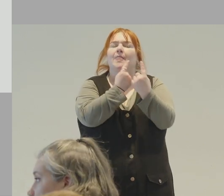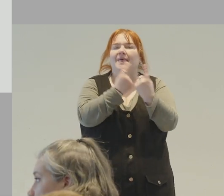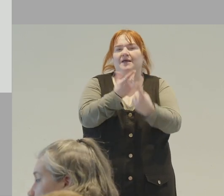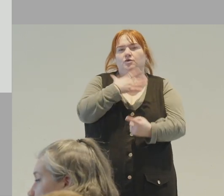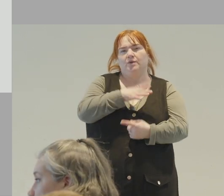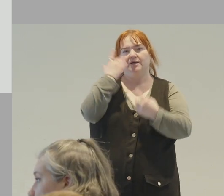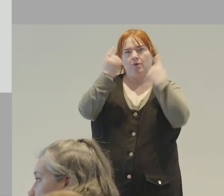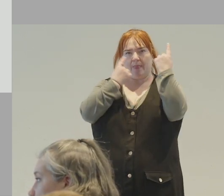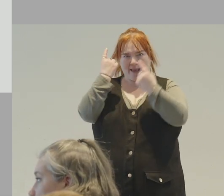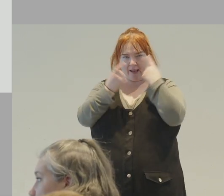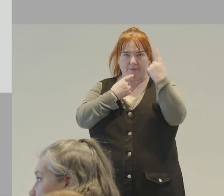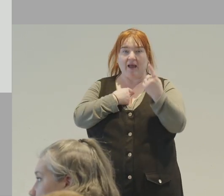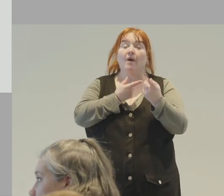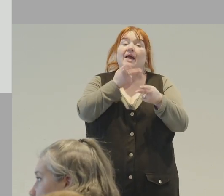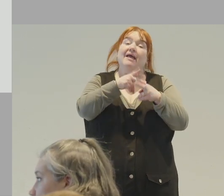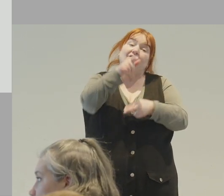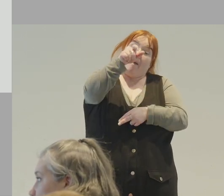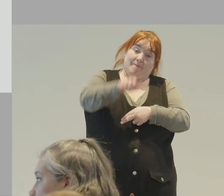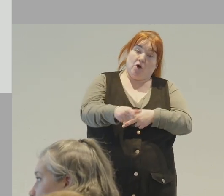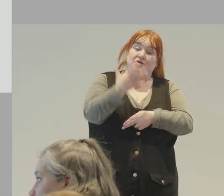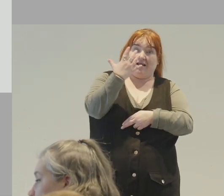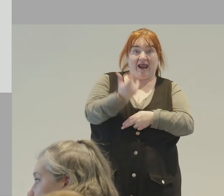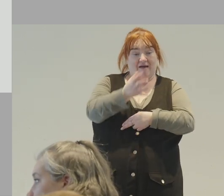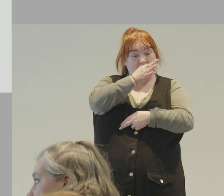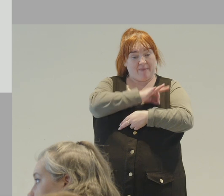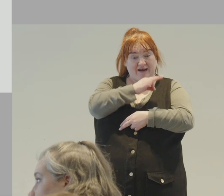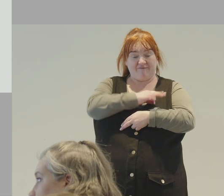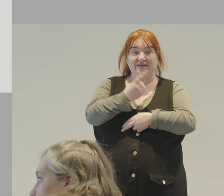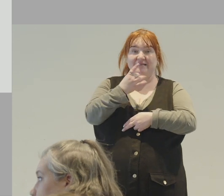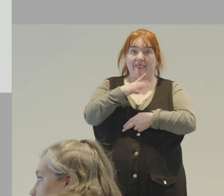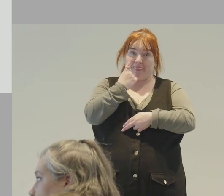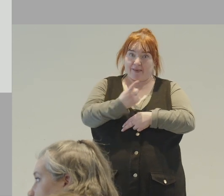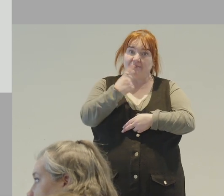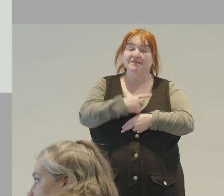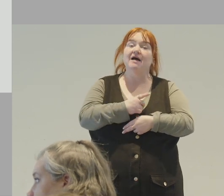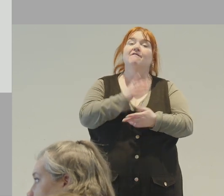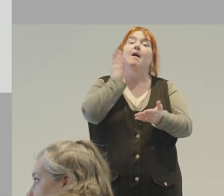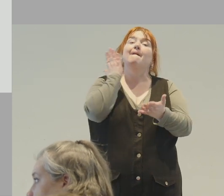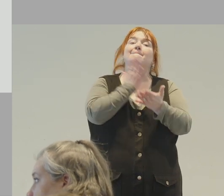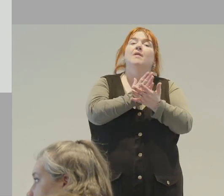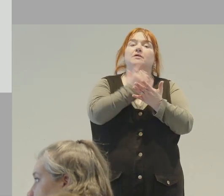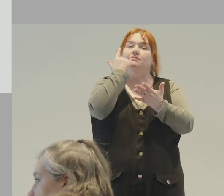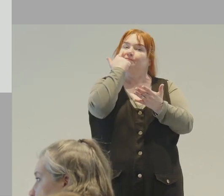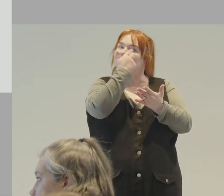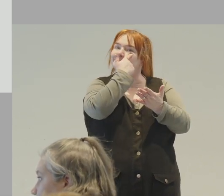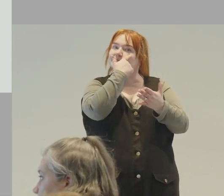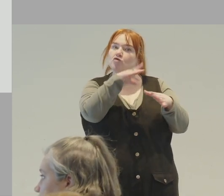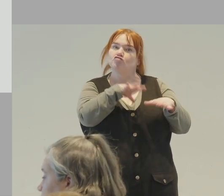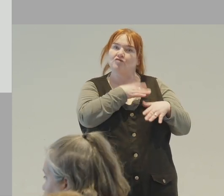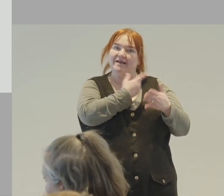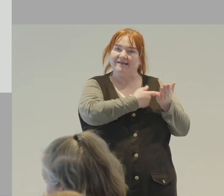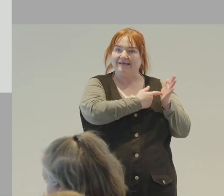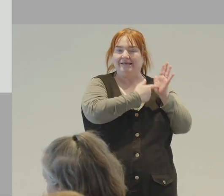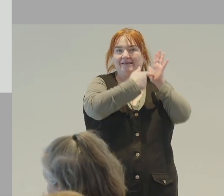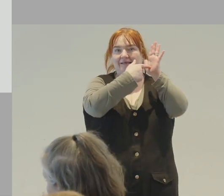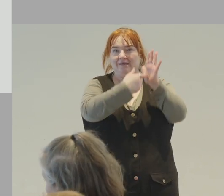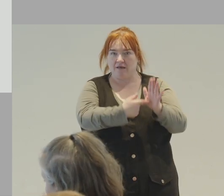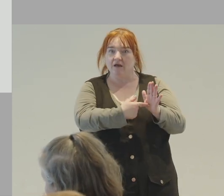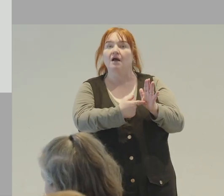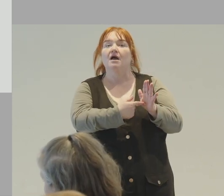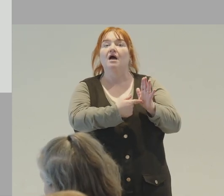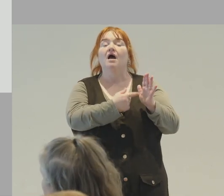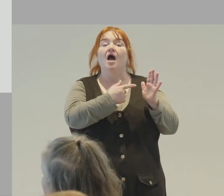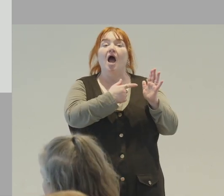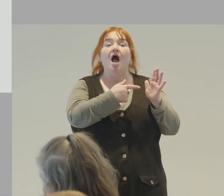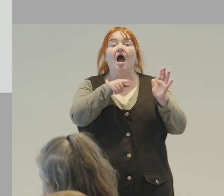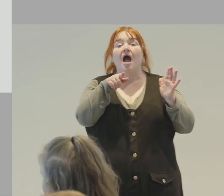that evidence for the job centre that's, again, that I said earlier, I've got limited capacity for work, I'm just doing a certain amount of work, here's the letter, job